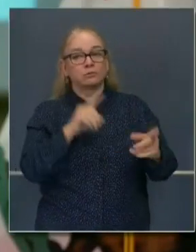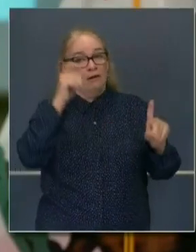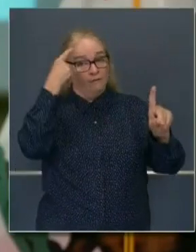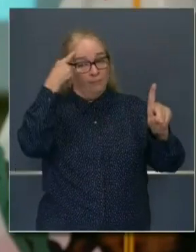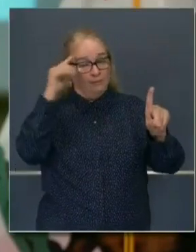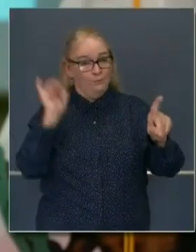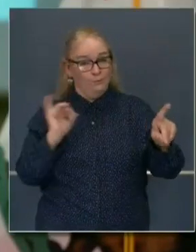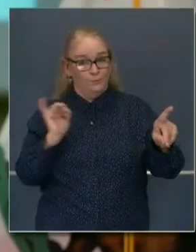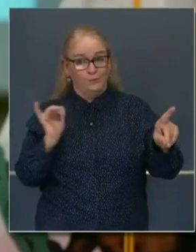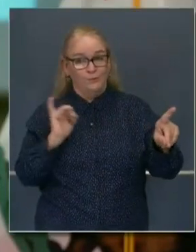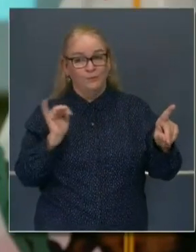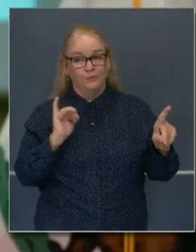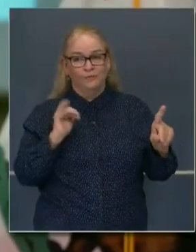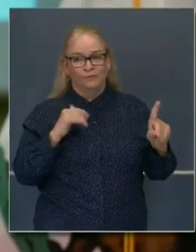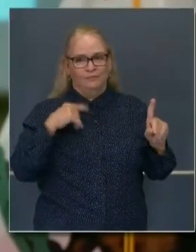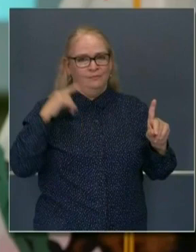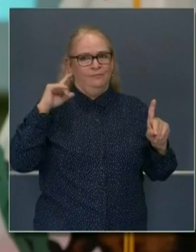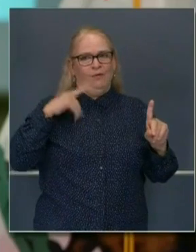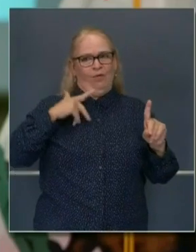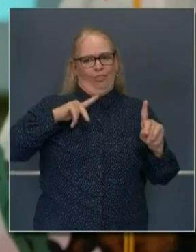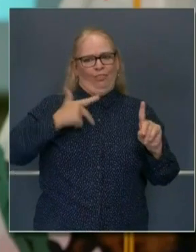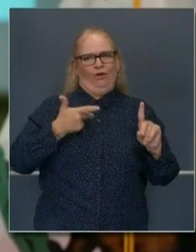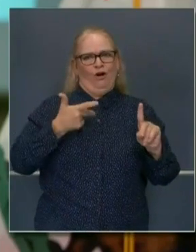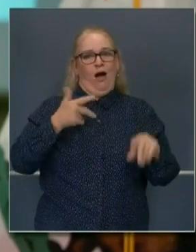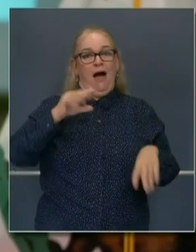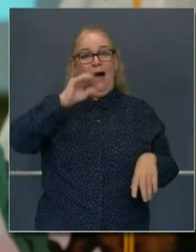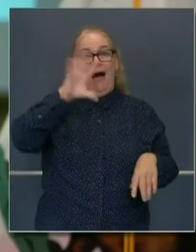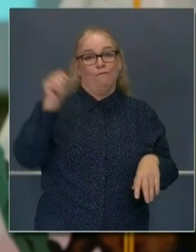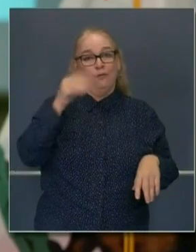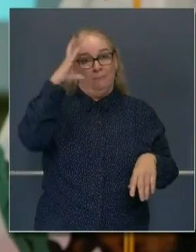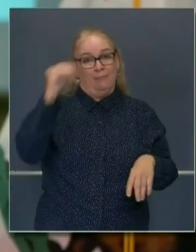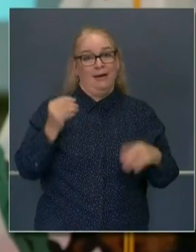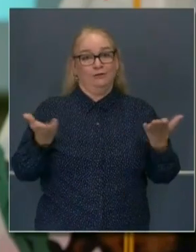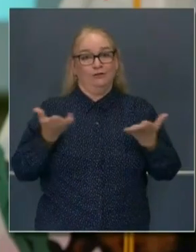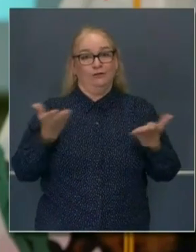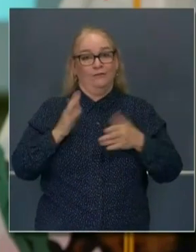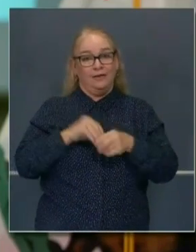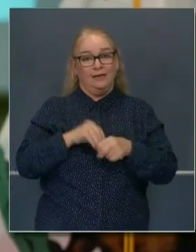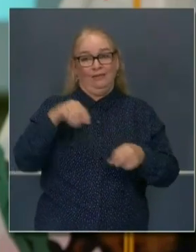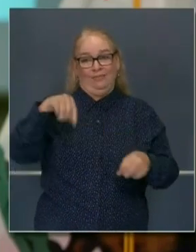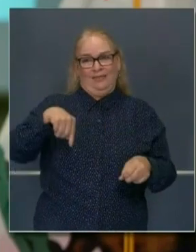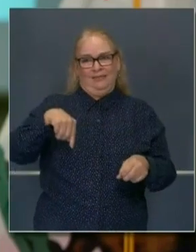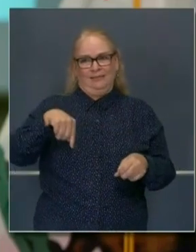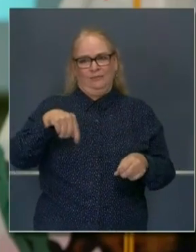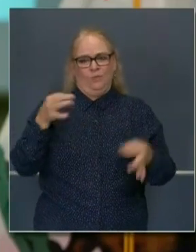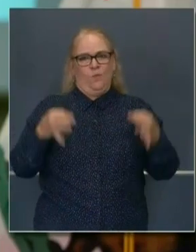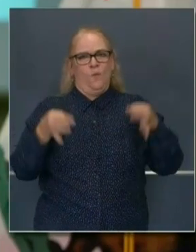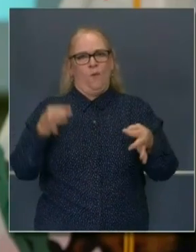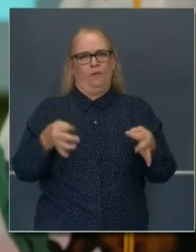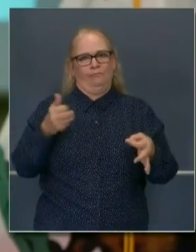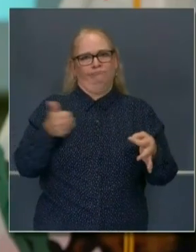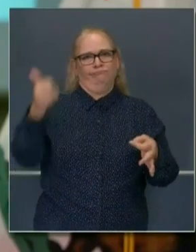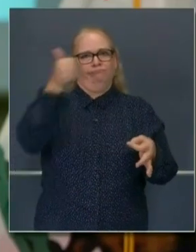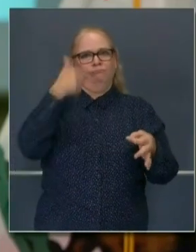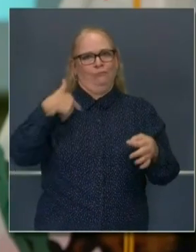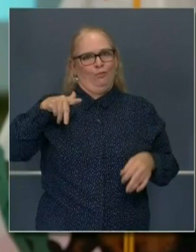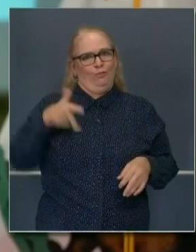attorney. He's also worked as a prosecutor in Alameda County. He would be the third black man on the state Supreme